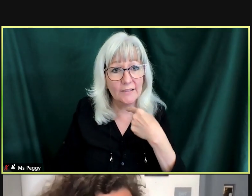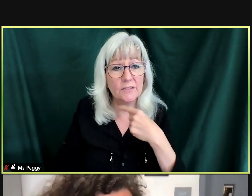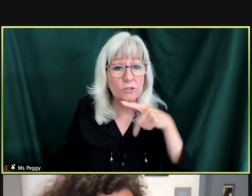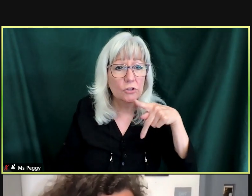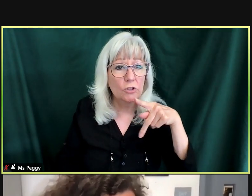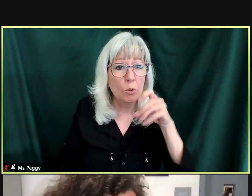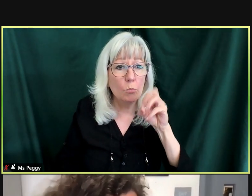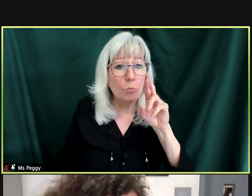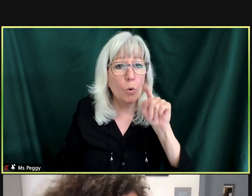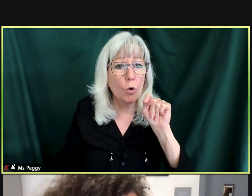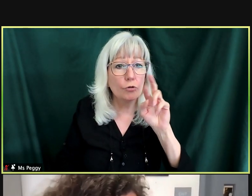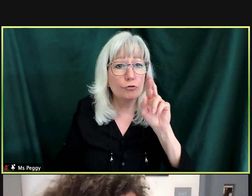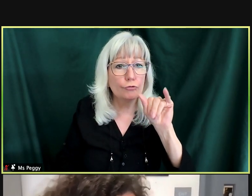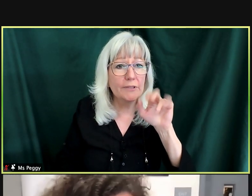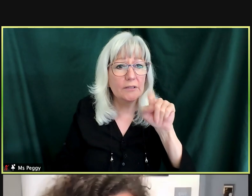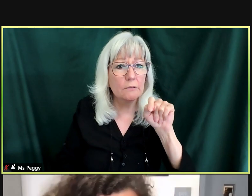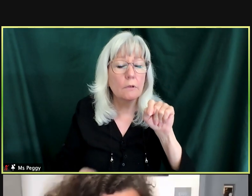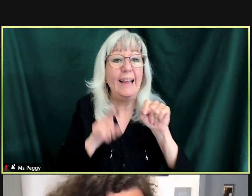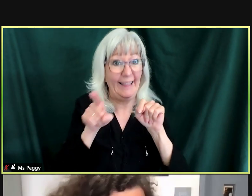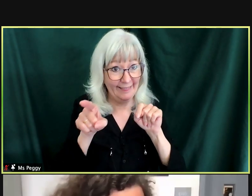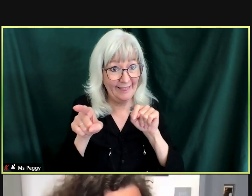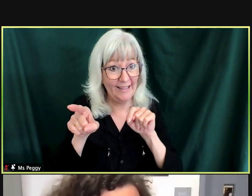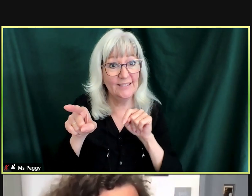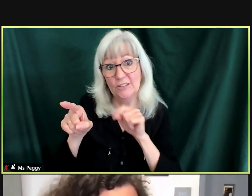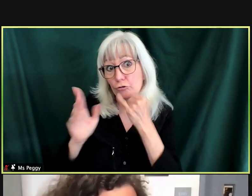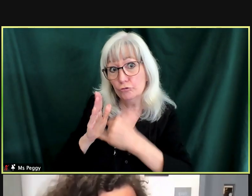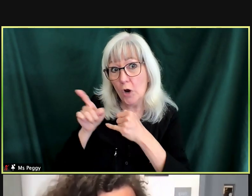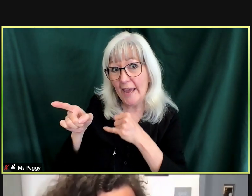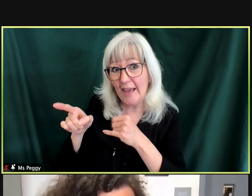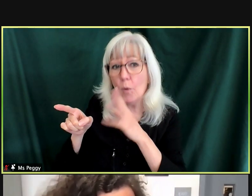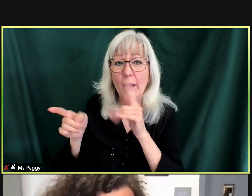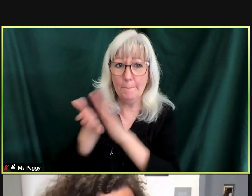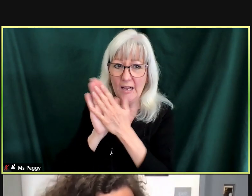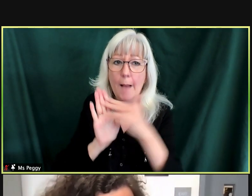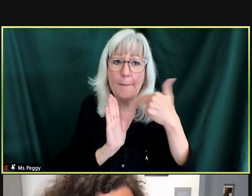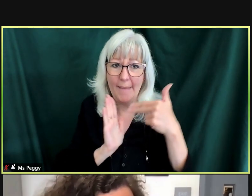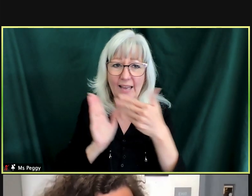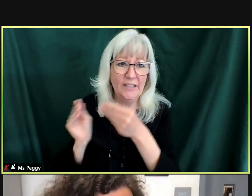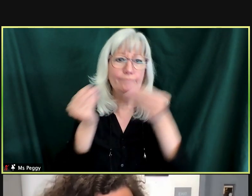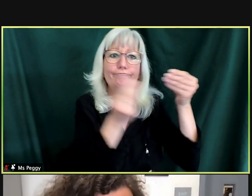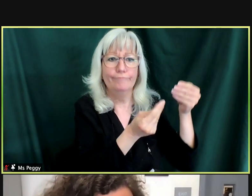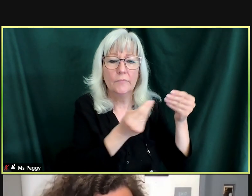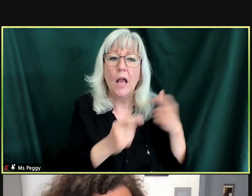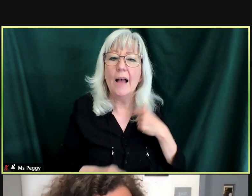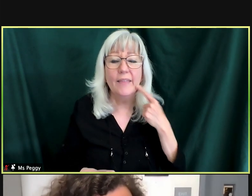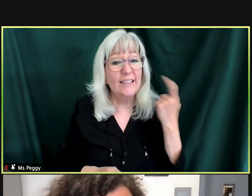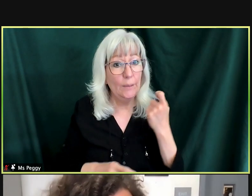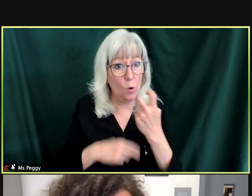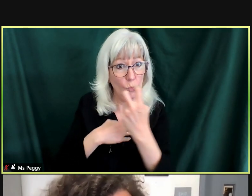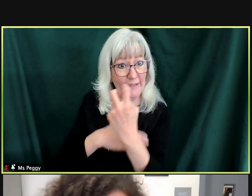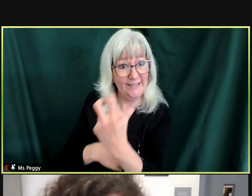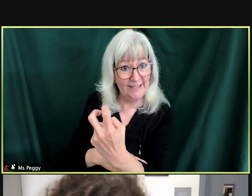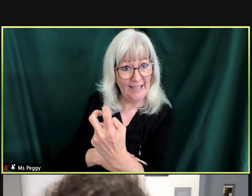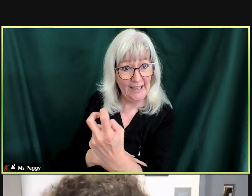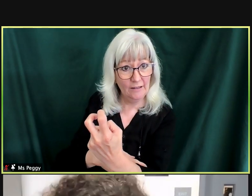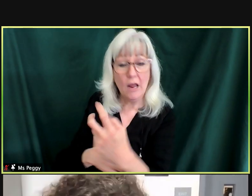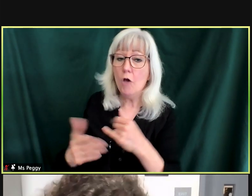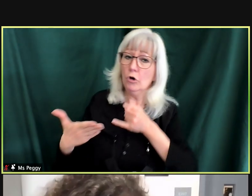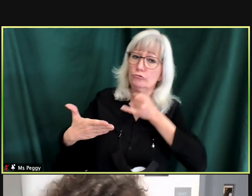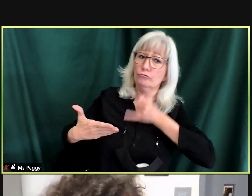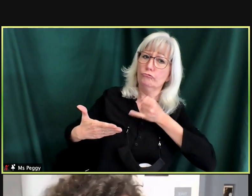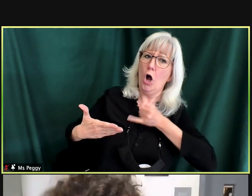very famous painting made from this. So I think, you know, he would have like somebody come and sit for a drawing and then come back and sit for